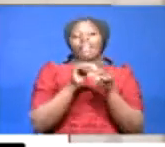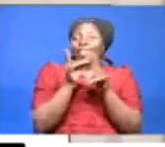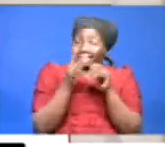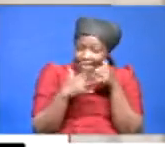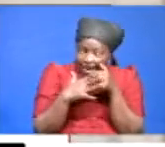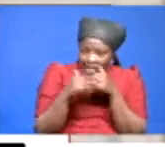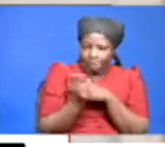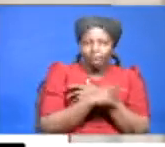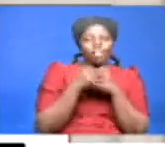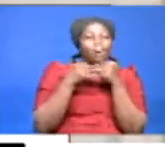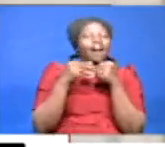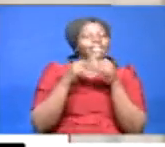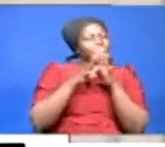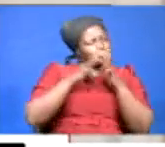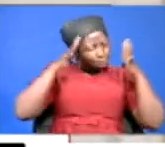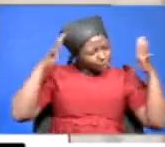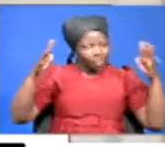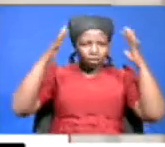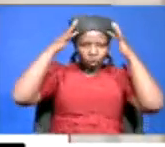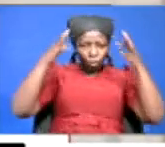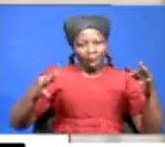grand wedding was held.